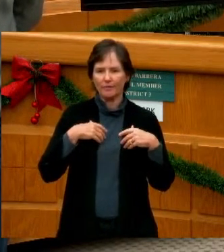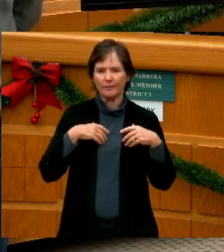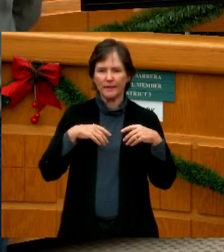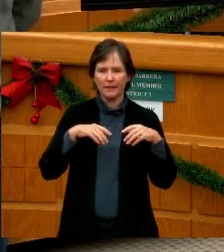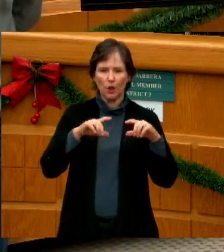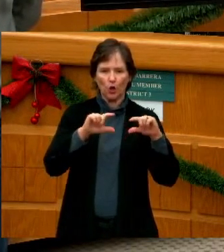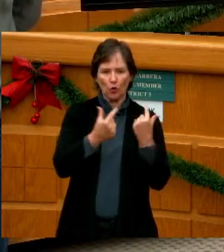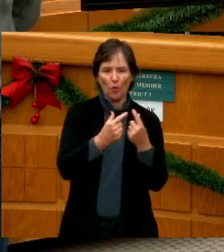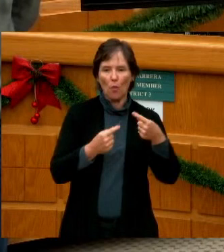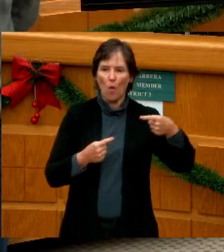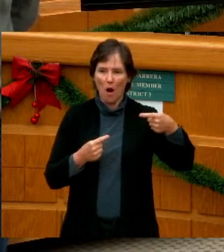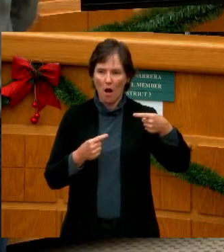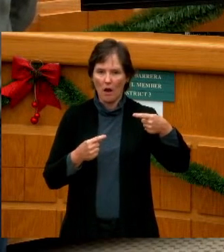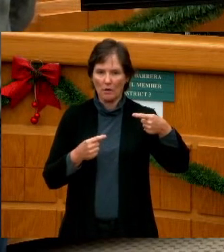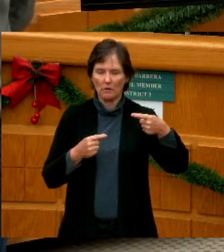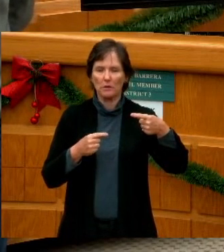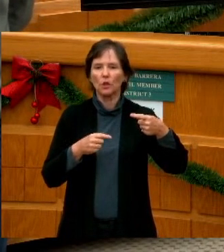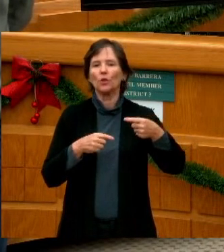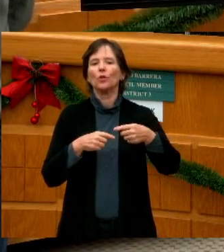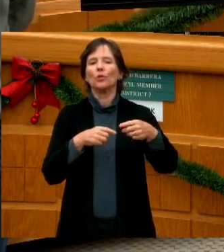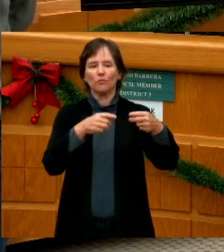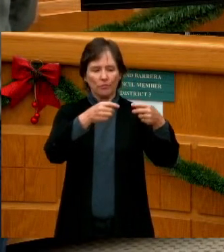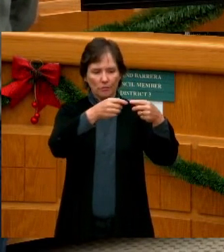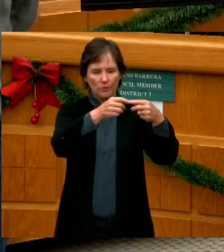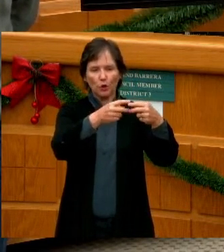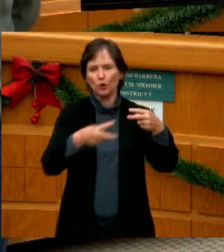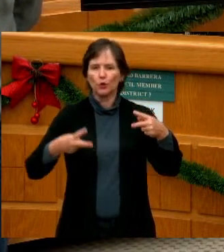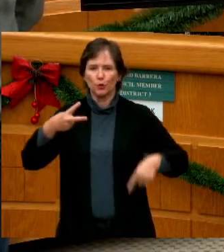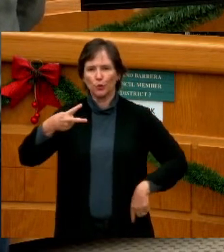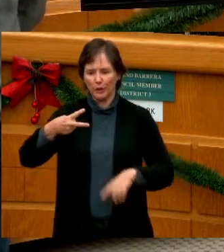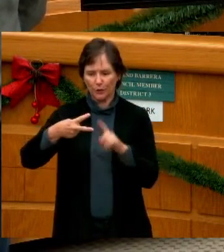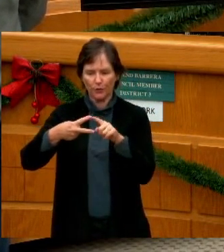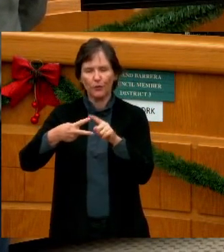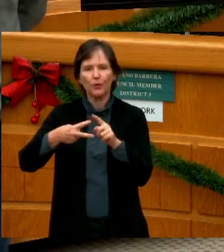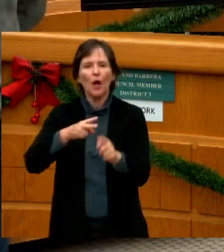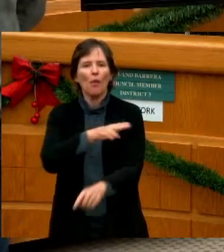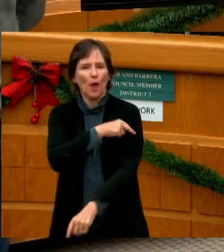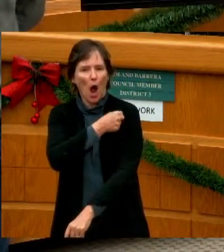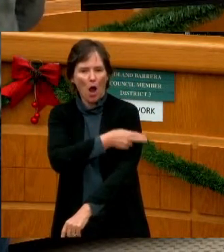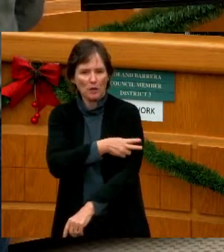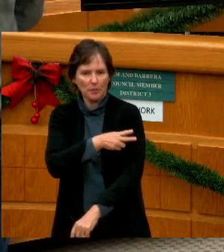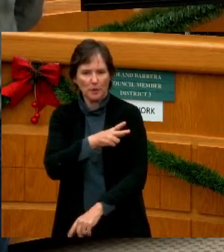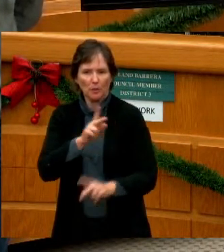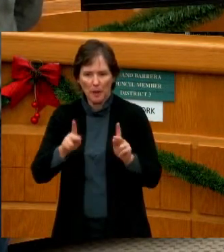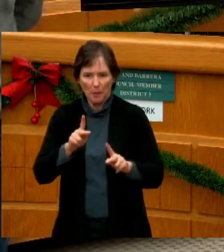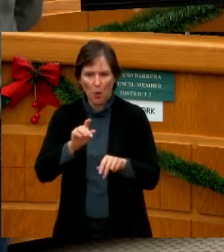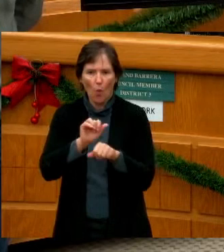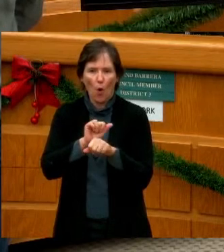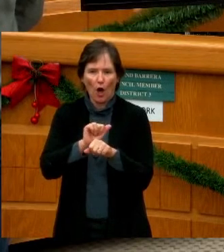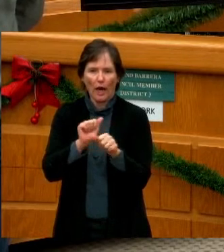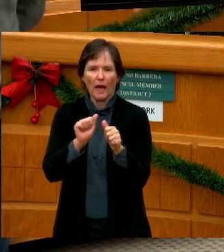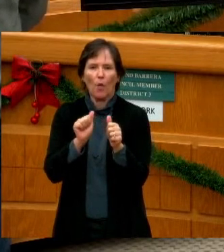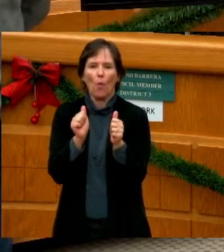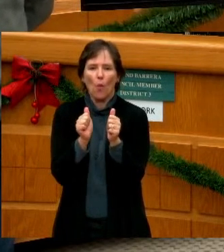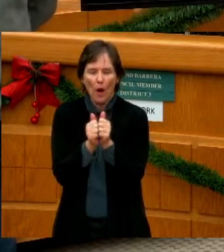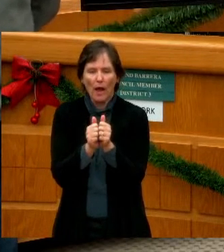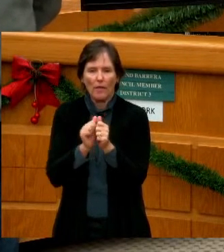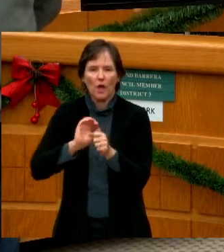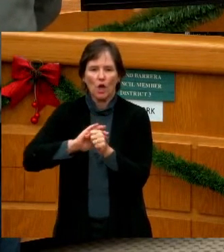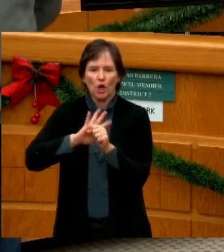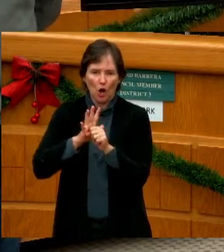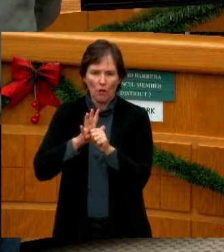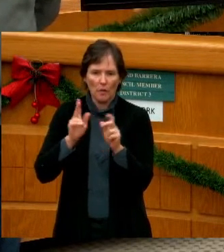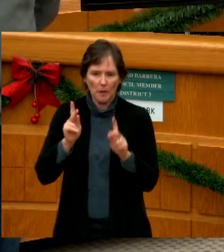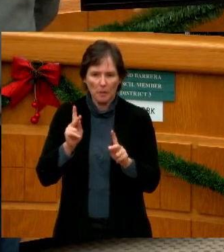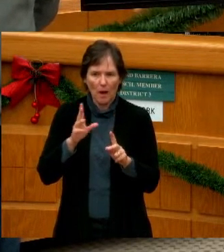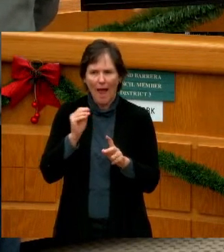Phase 1A, Tier 1, and that's going to be the hospital care personnel that are